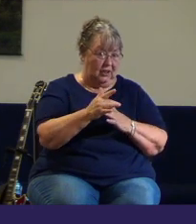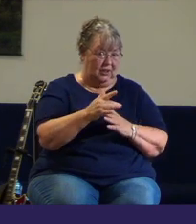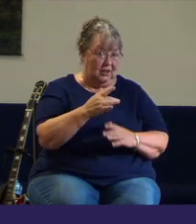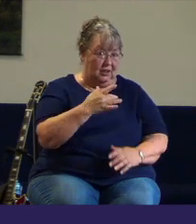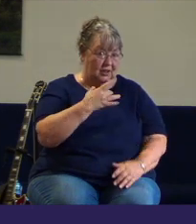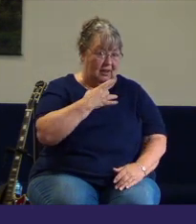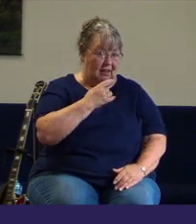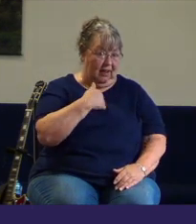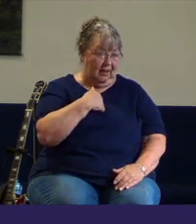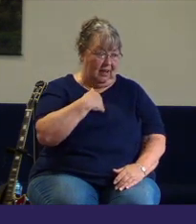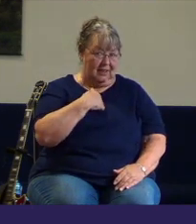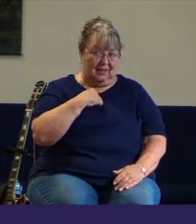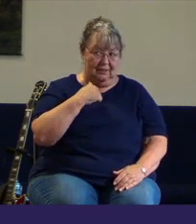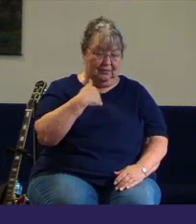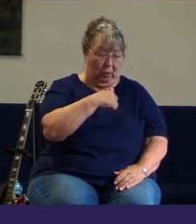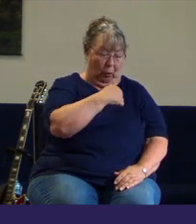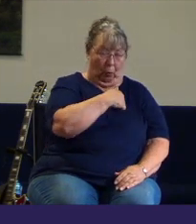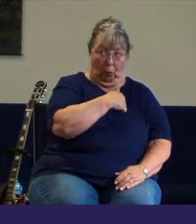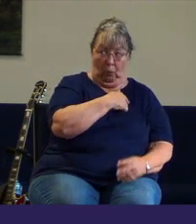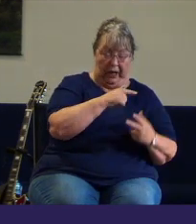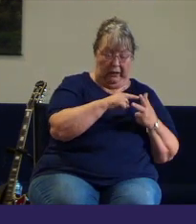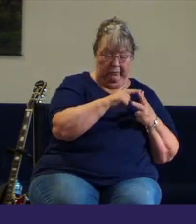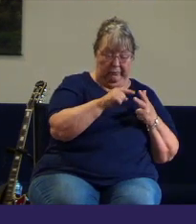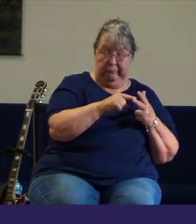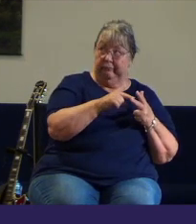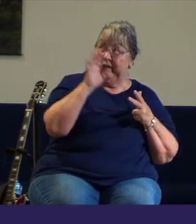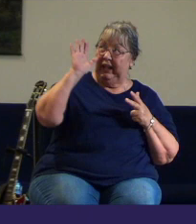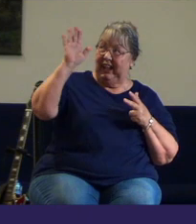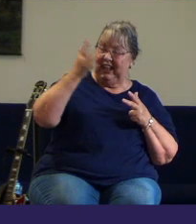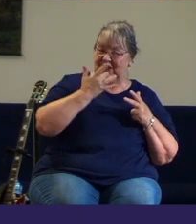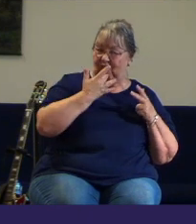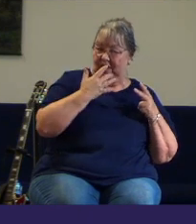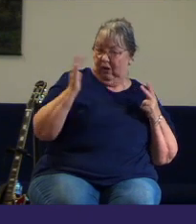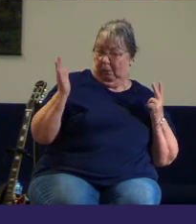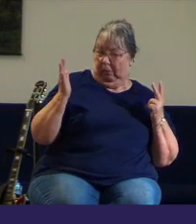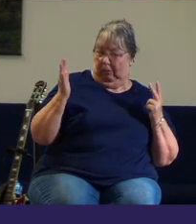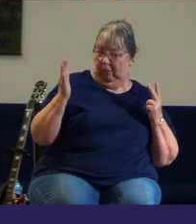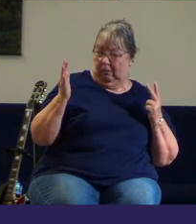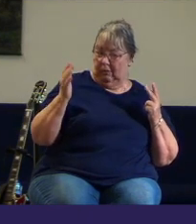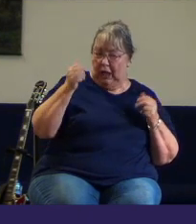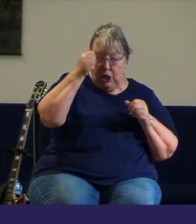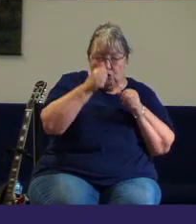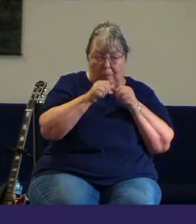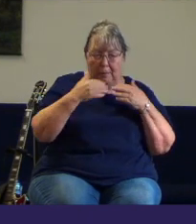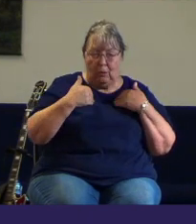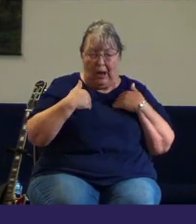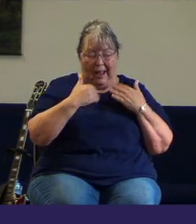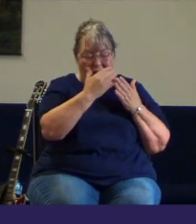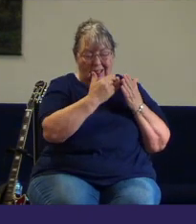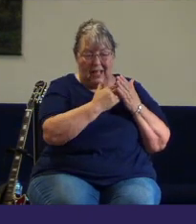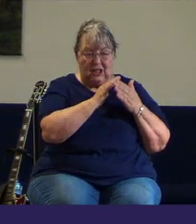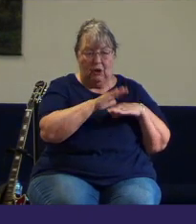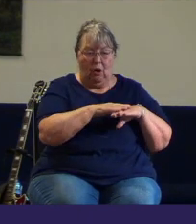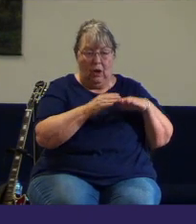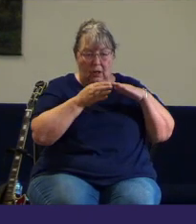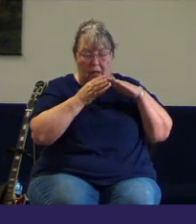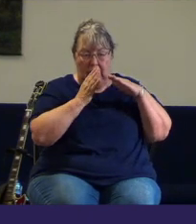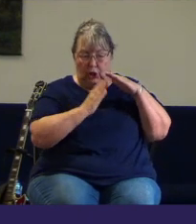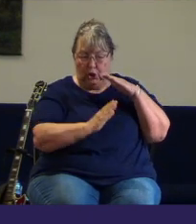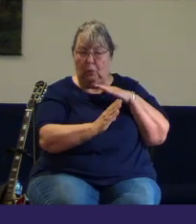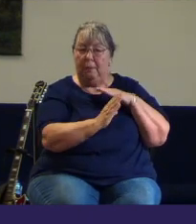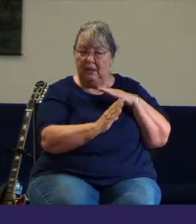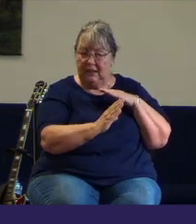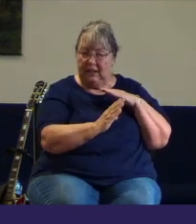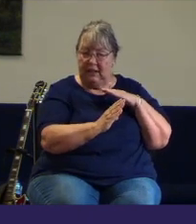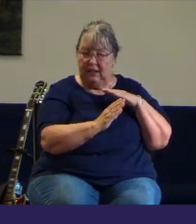to give a lesson on humility. You remember that? And then from that very, very, and he begins